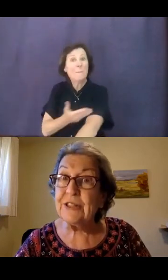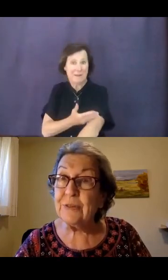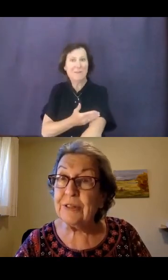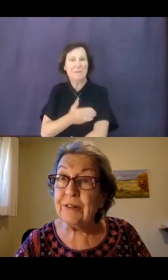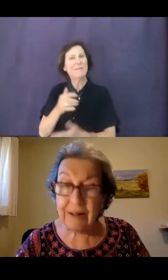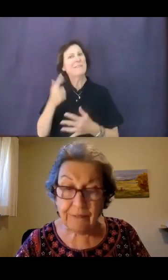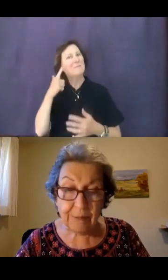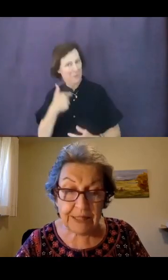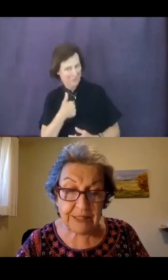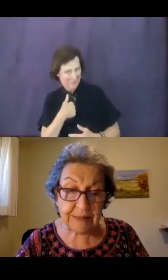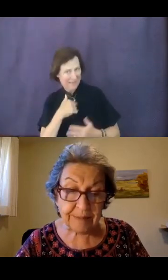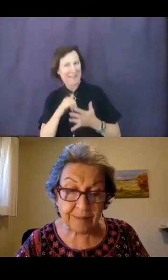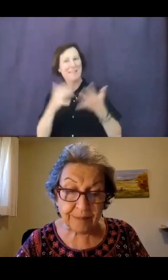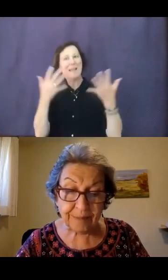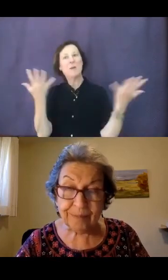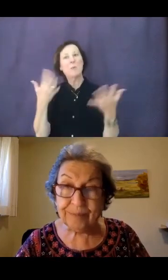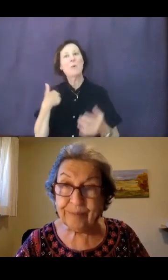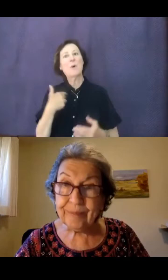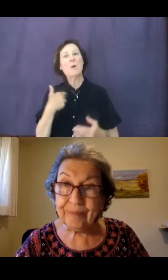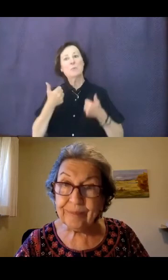to do with our affirmation.